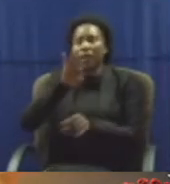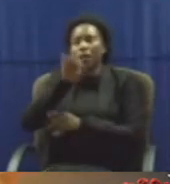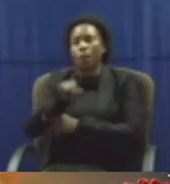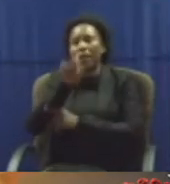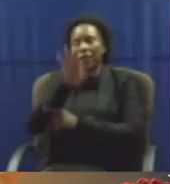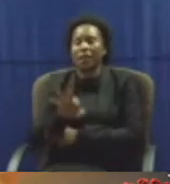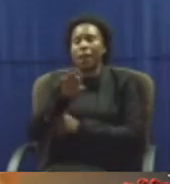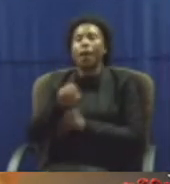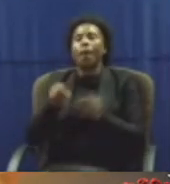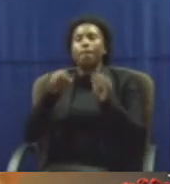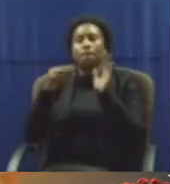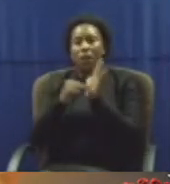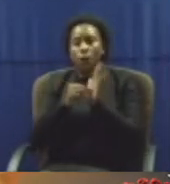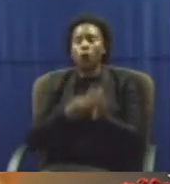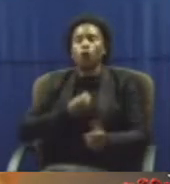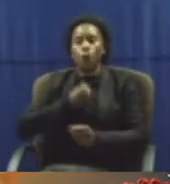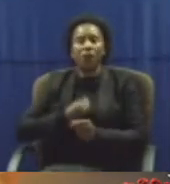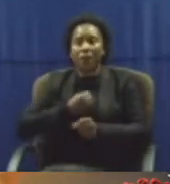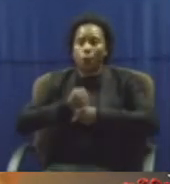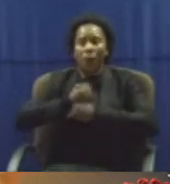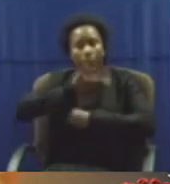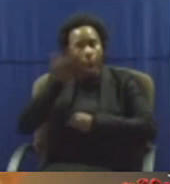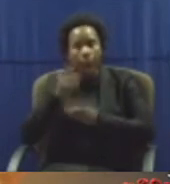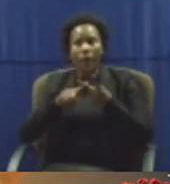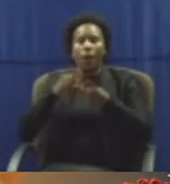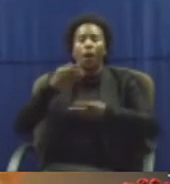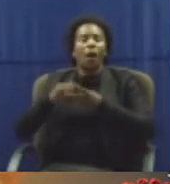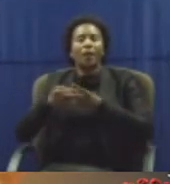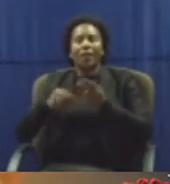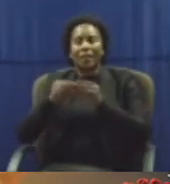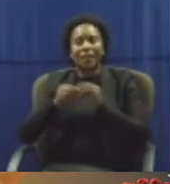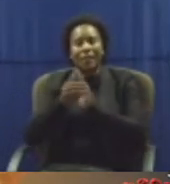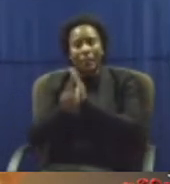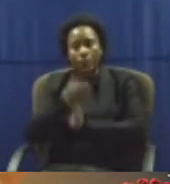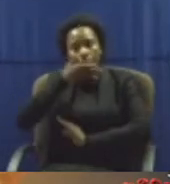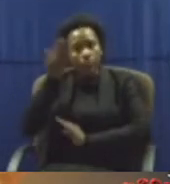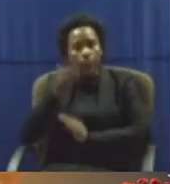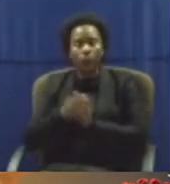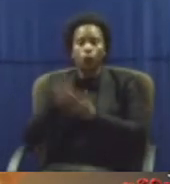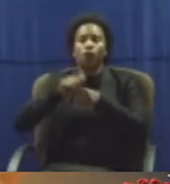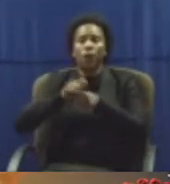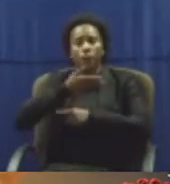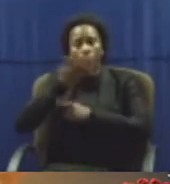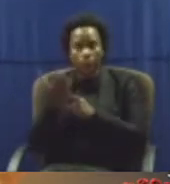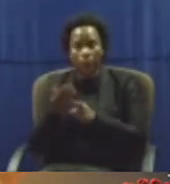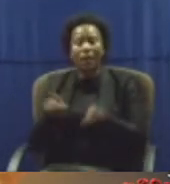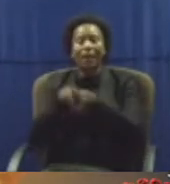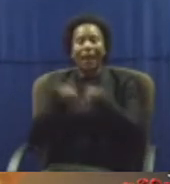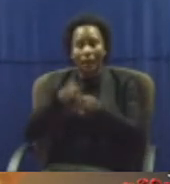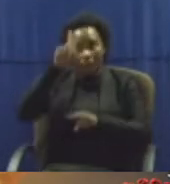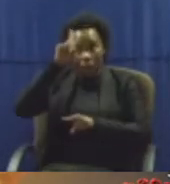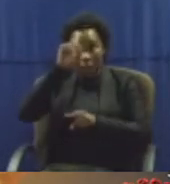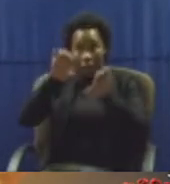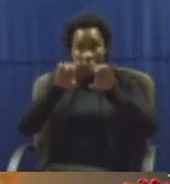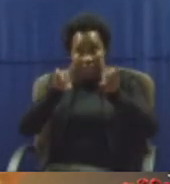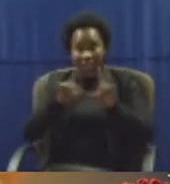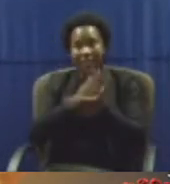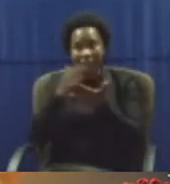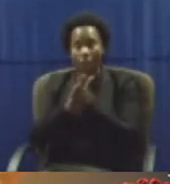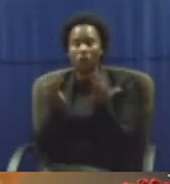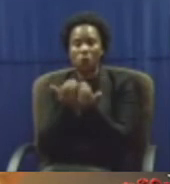in education, employment, and skills training. Like Bantu education, some of our schools are still made of mud and